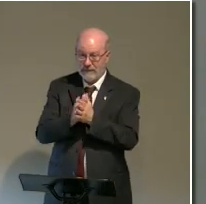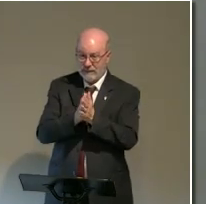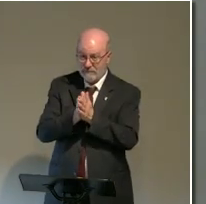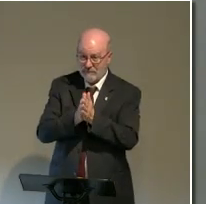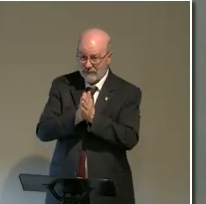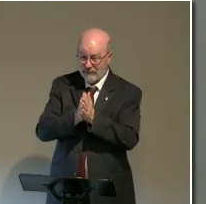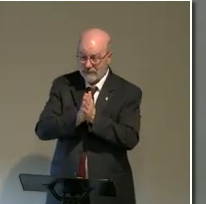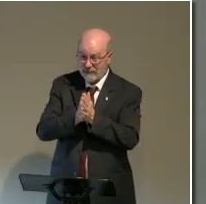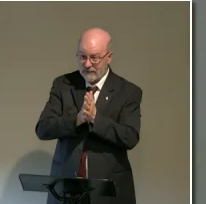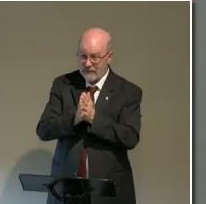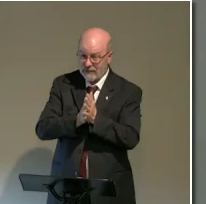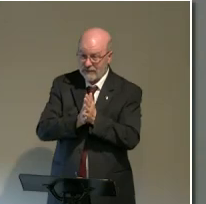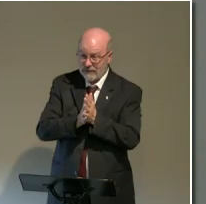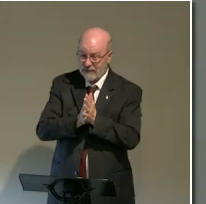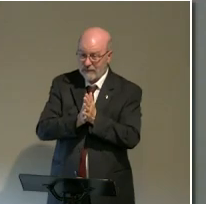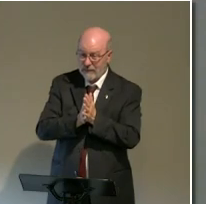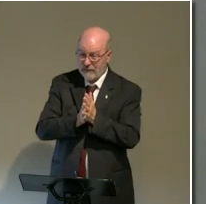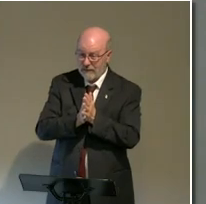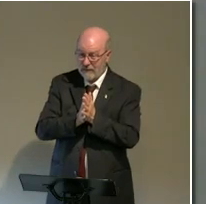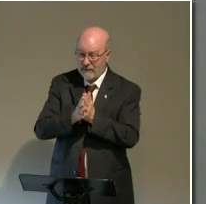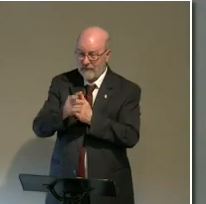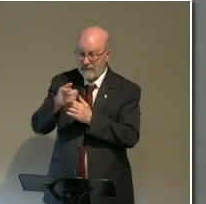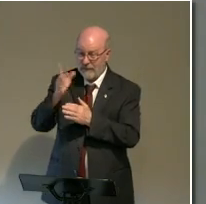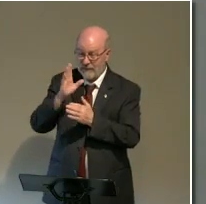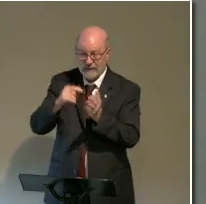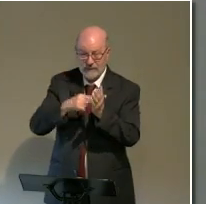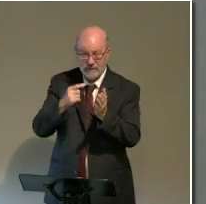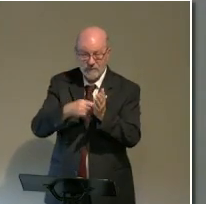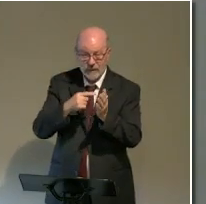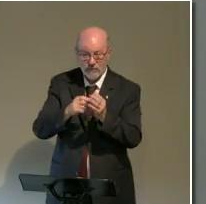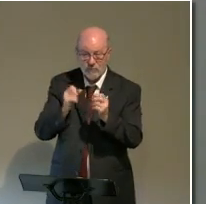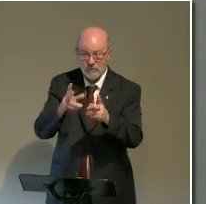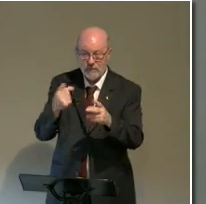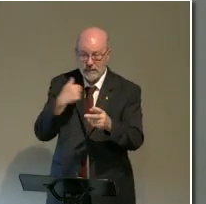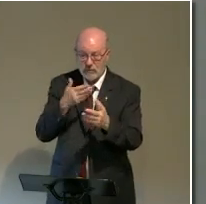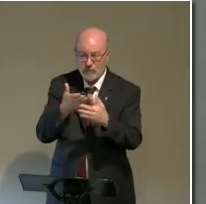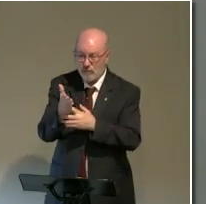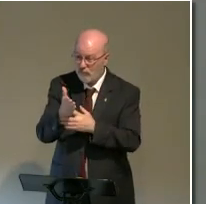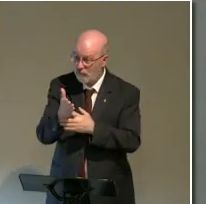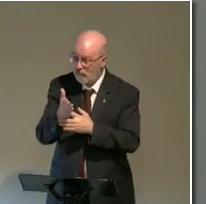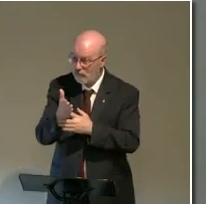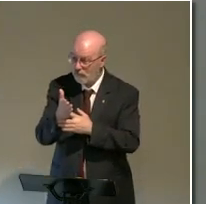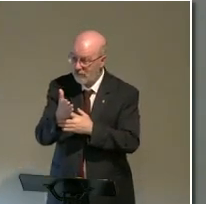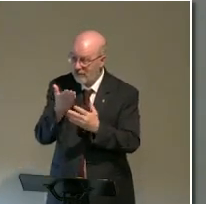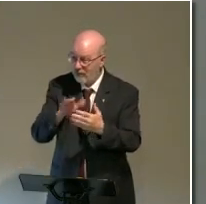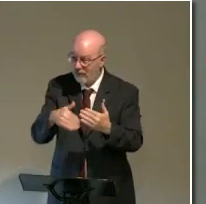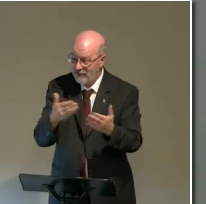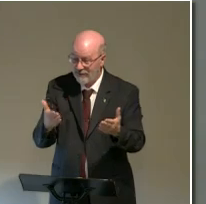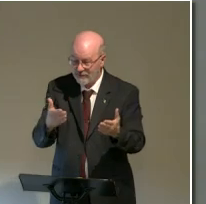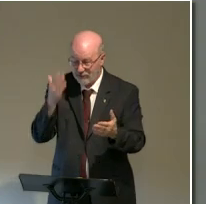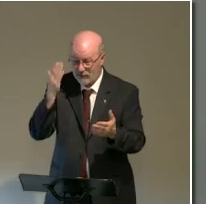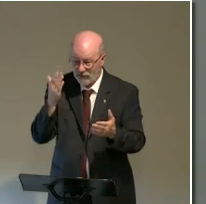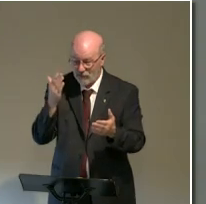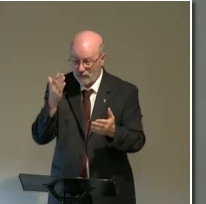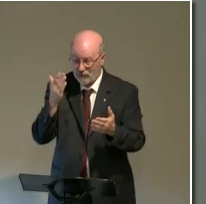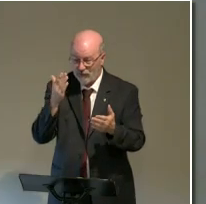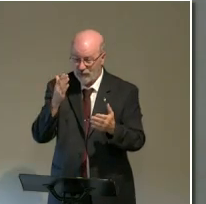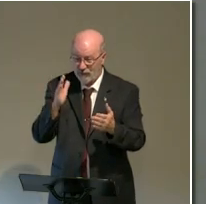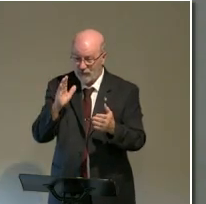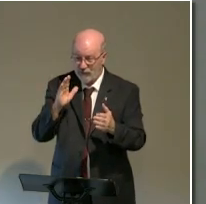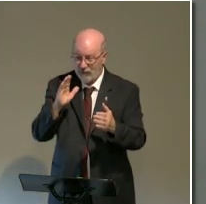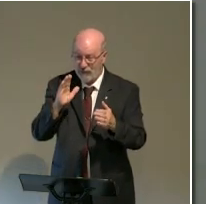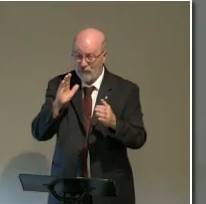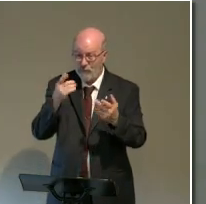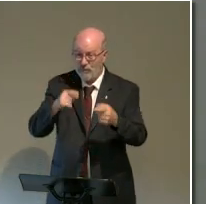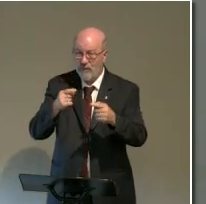anticipation, right? And God sometimes will allow us to go through these things because he knows how we're going to come out on the